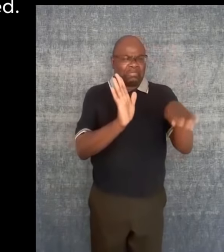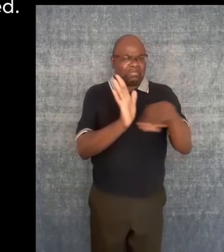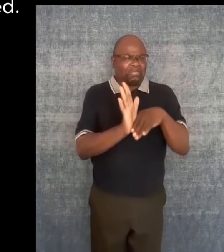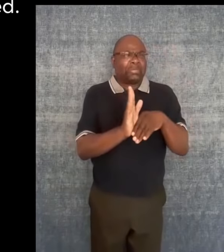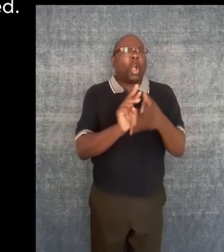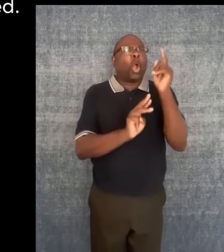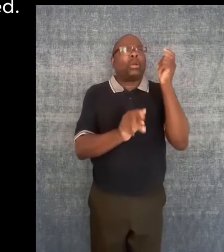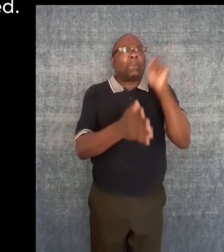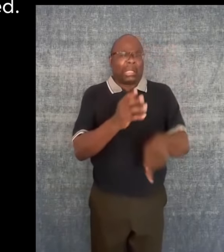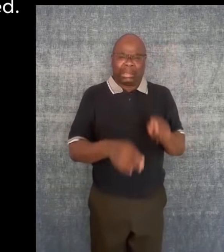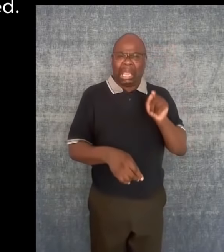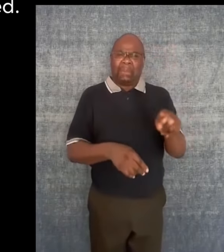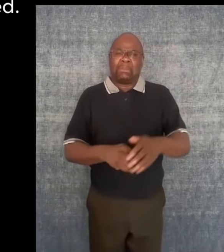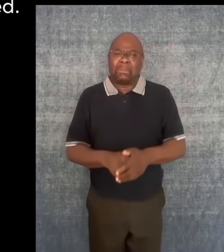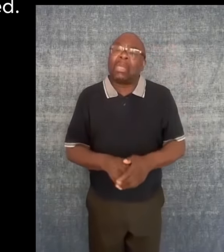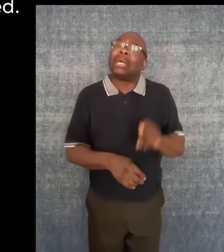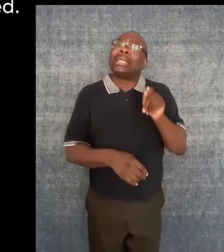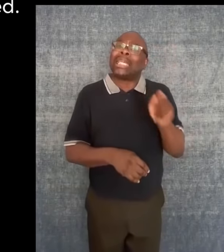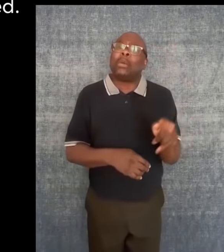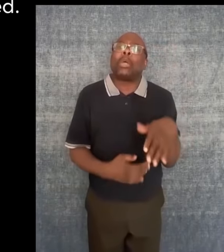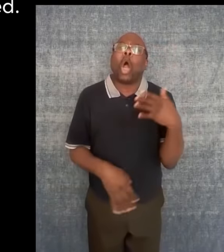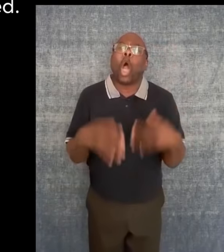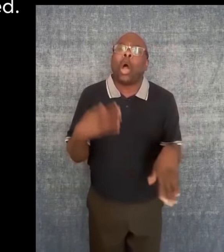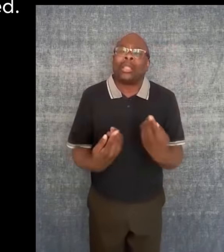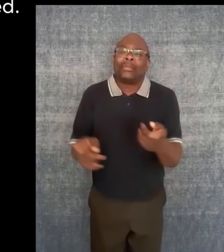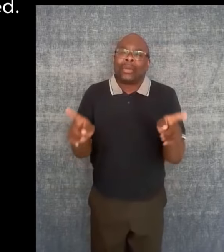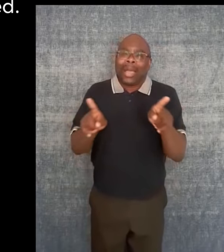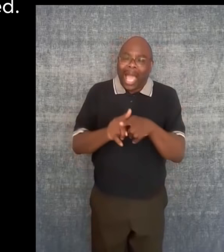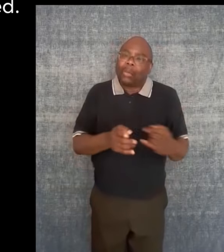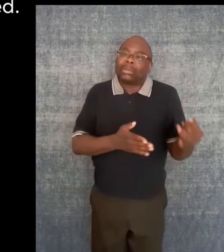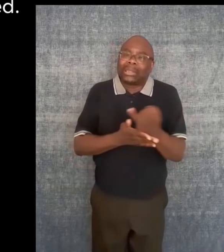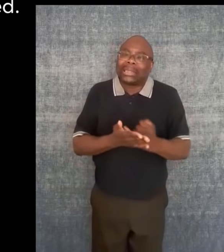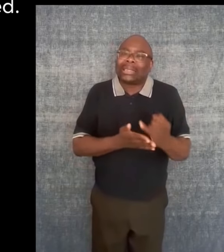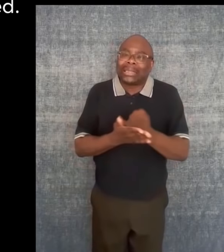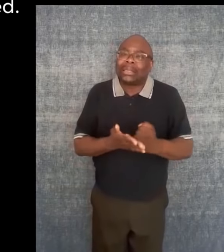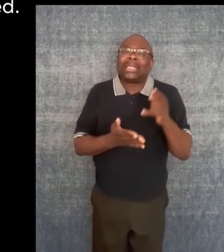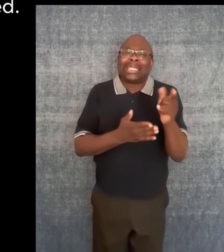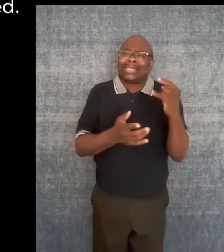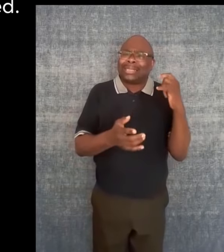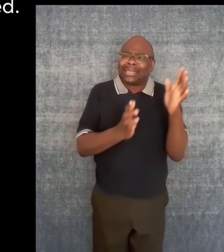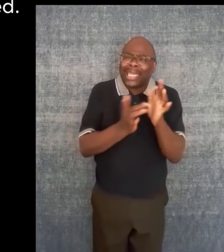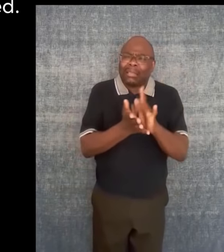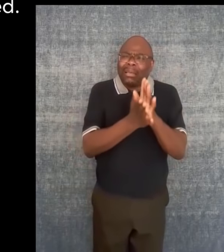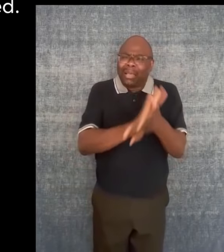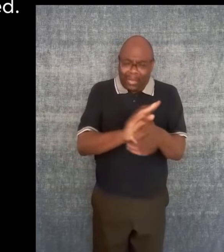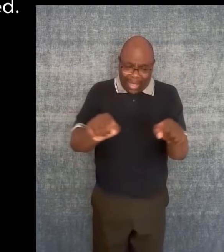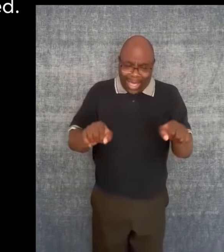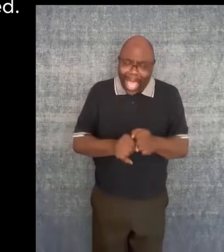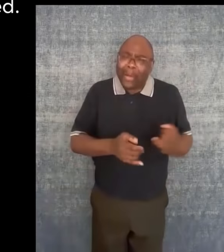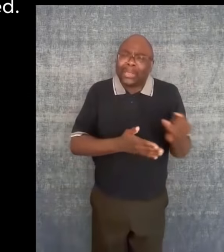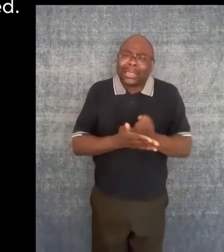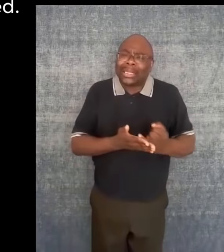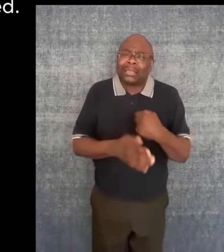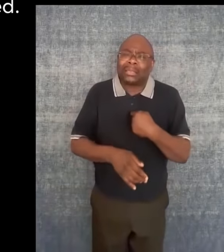by God, and afflicted. But he was wounded for our transgressions. He was crushed for our